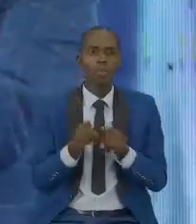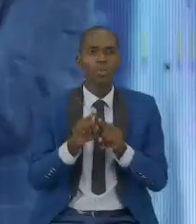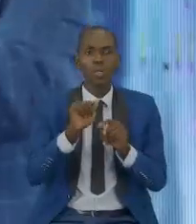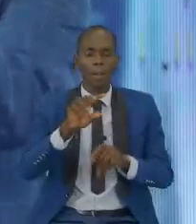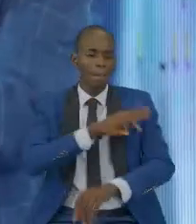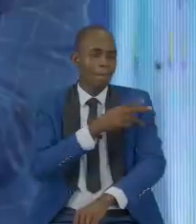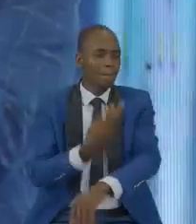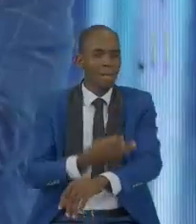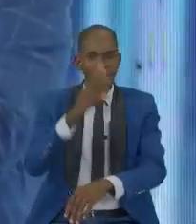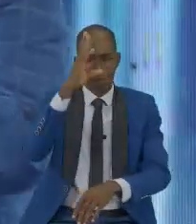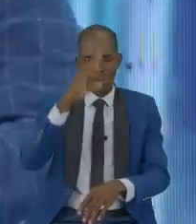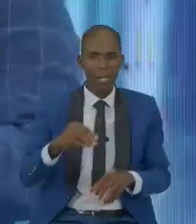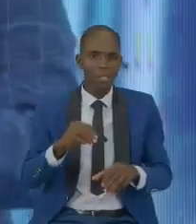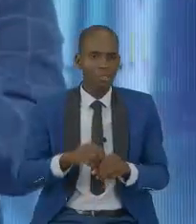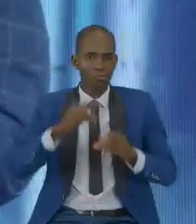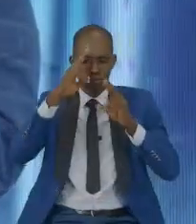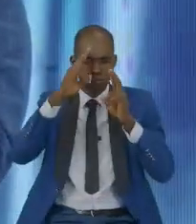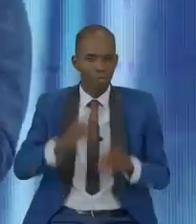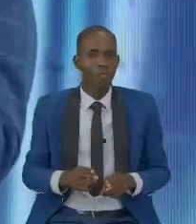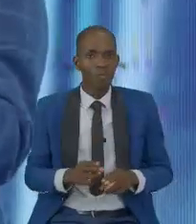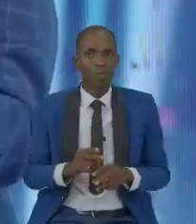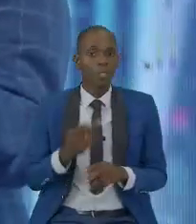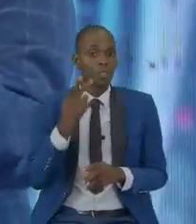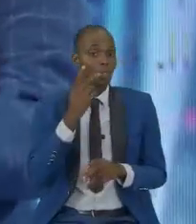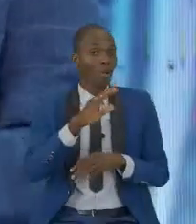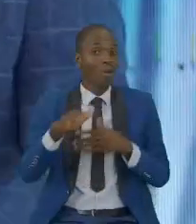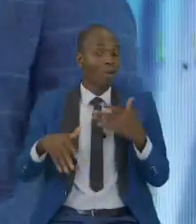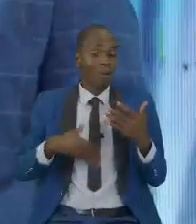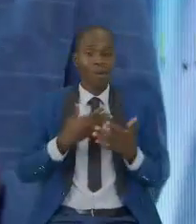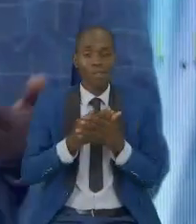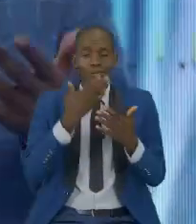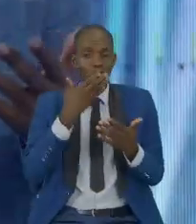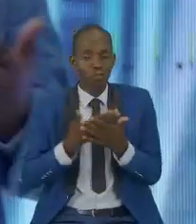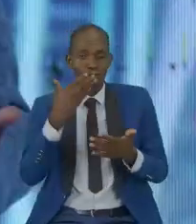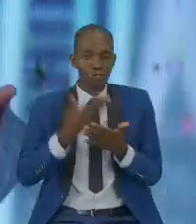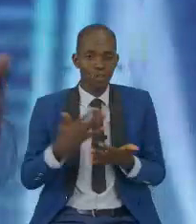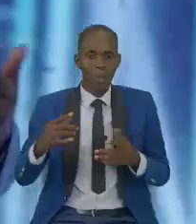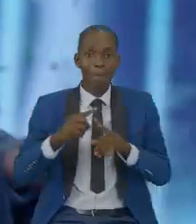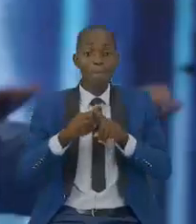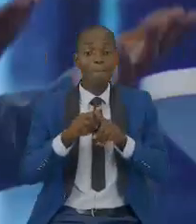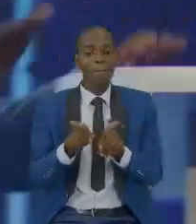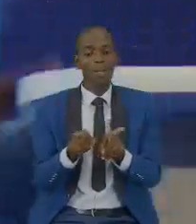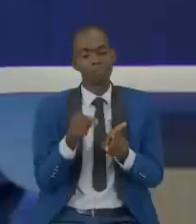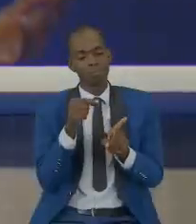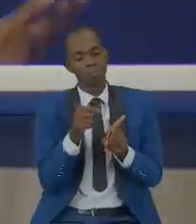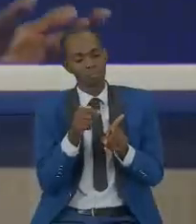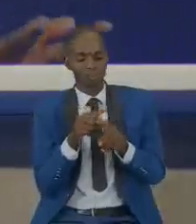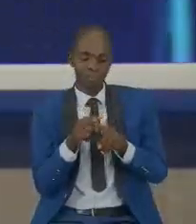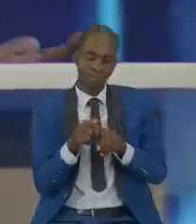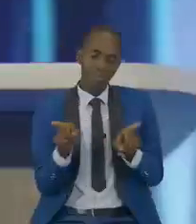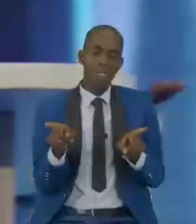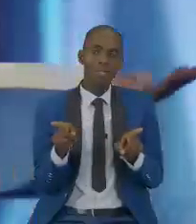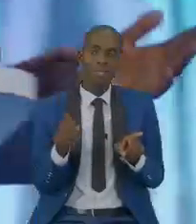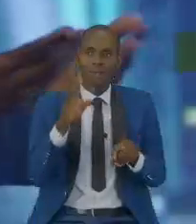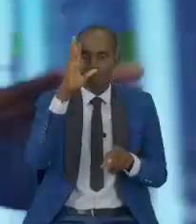all those qualifications, and look at the last part of the sentence. But he was a